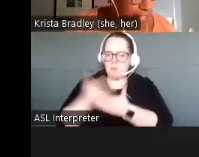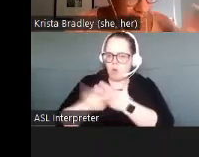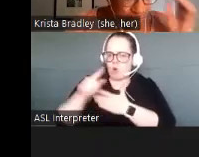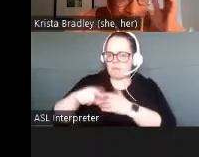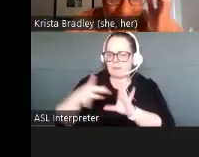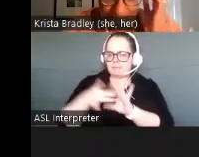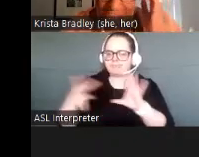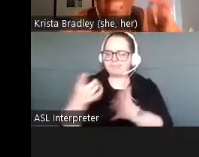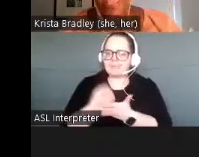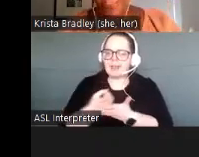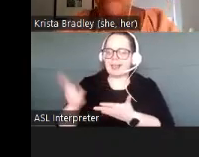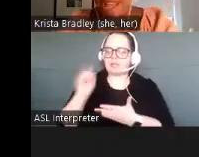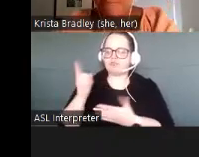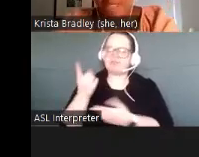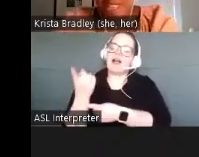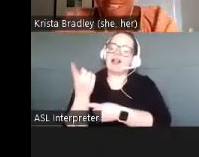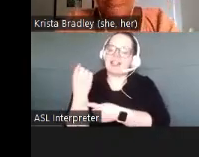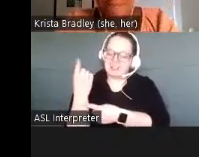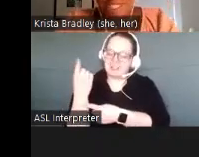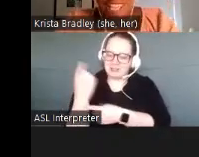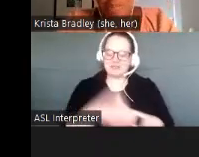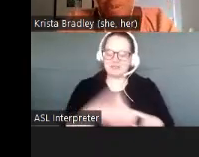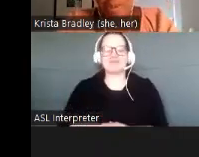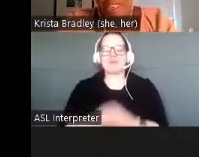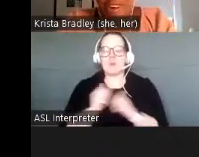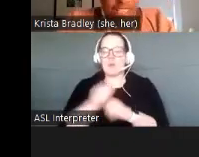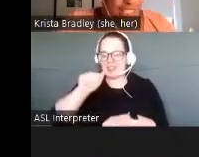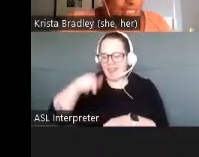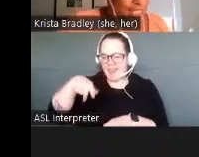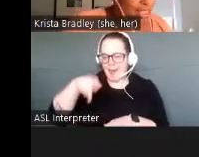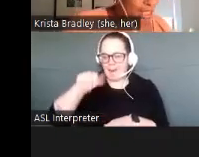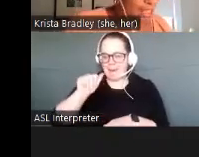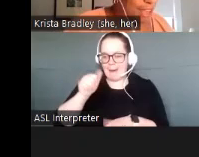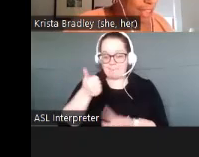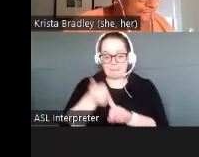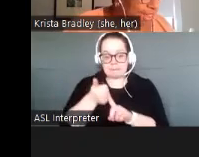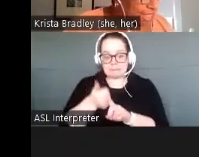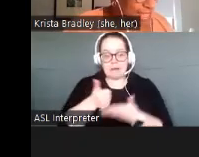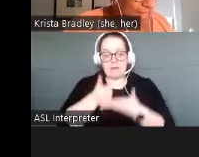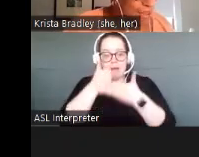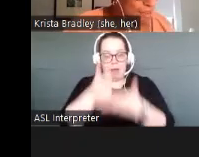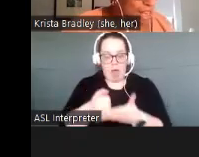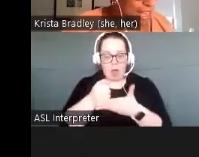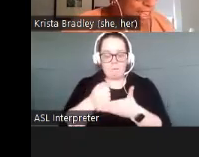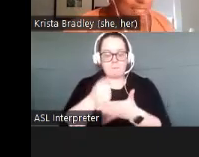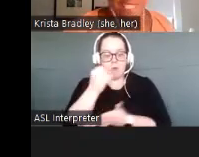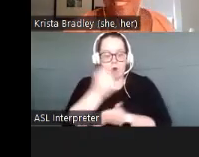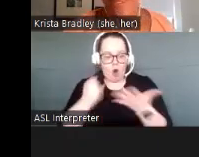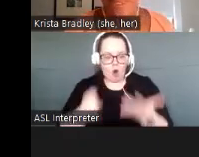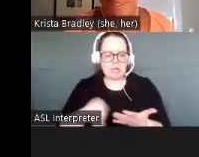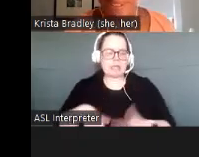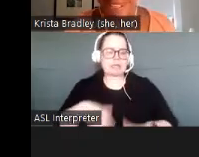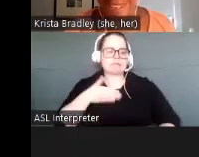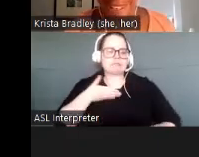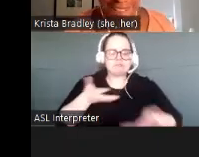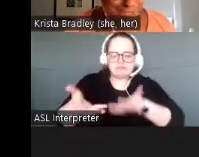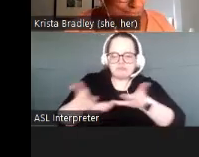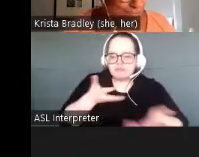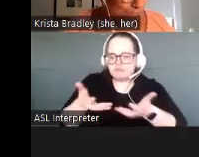with APAP to help independent artists navigate the marketing and